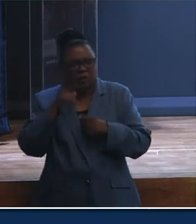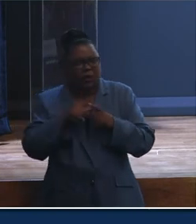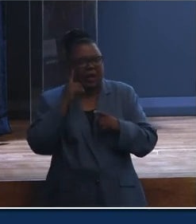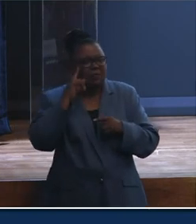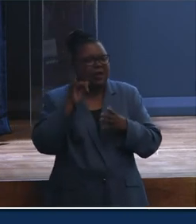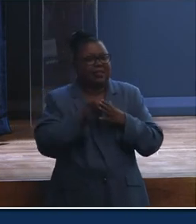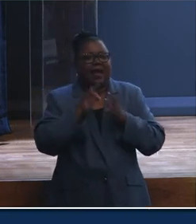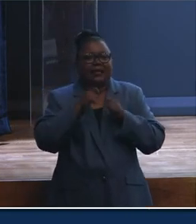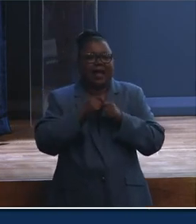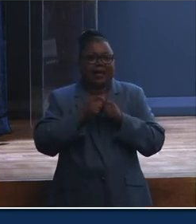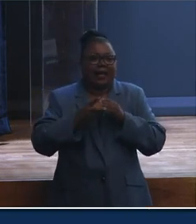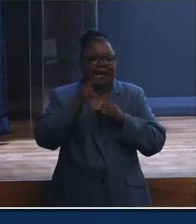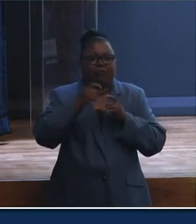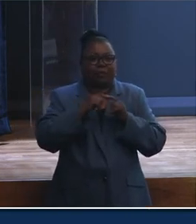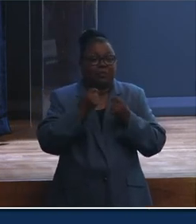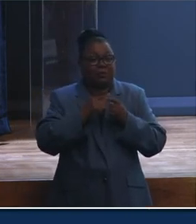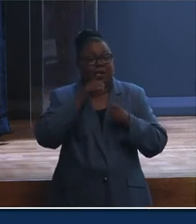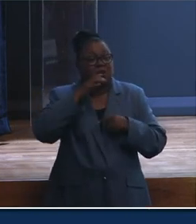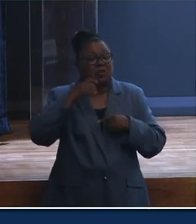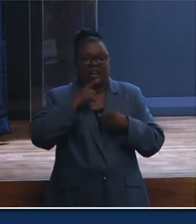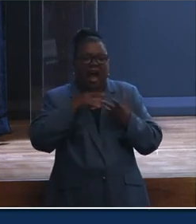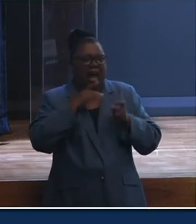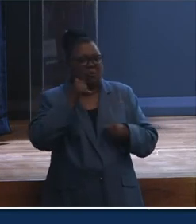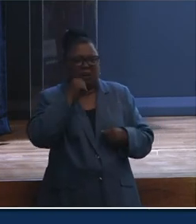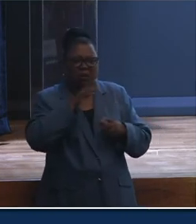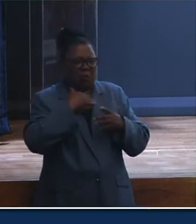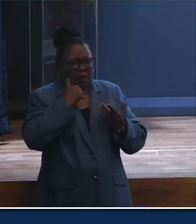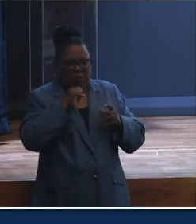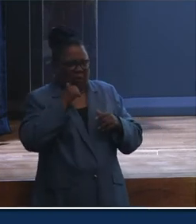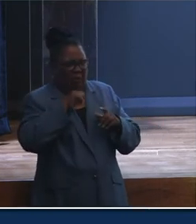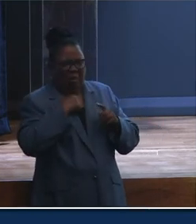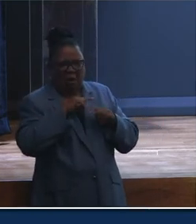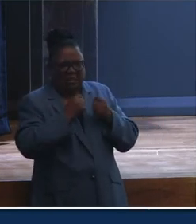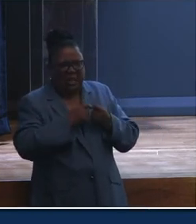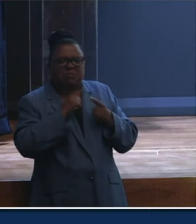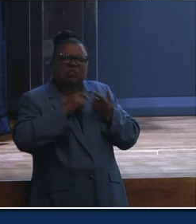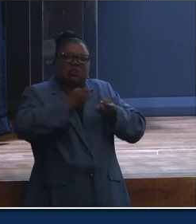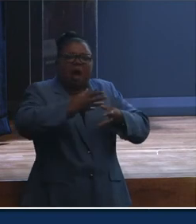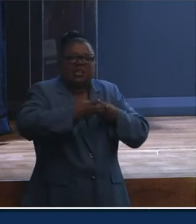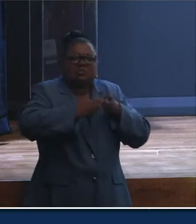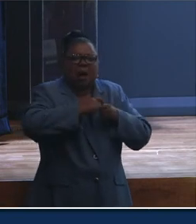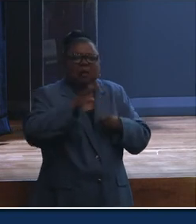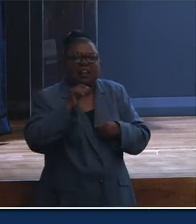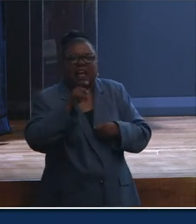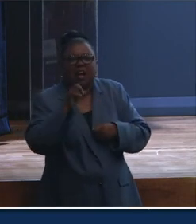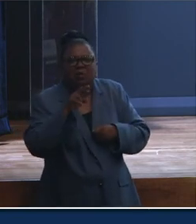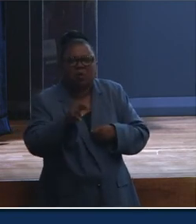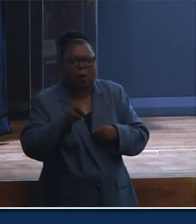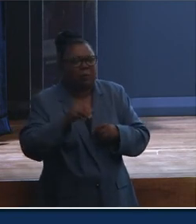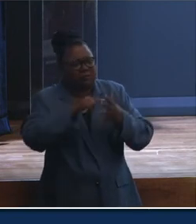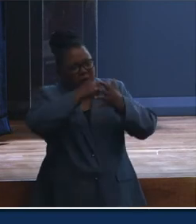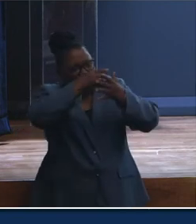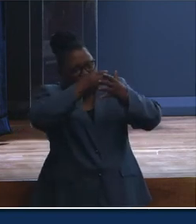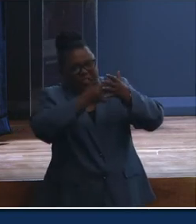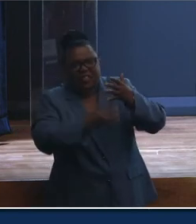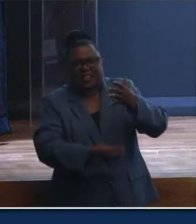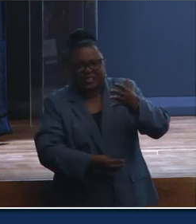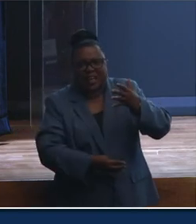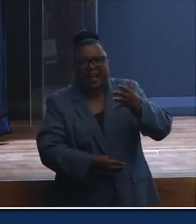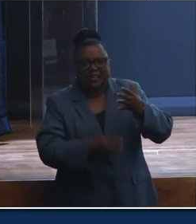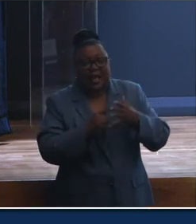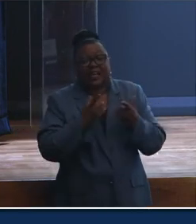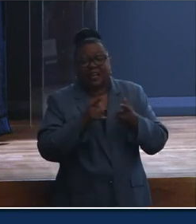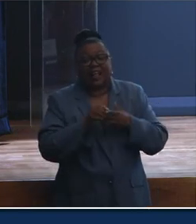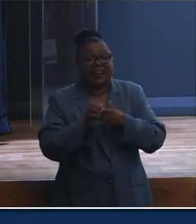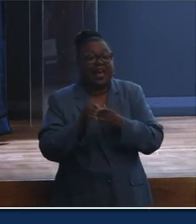them getting cut from teams because coaches said, we don't want a girl on our team, that's going to cause problems in the locker room. It's all of these things that could